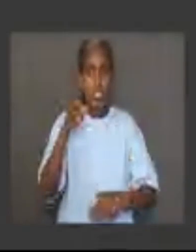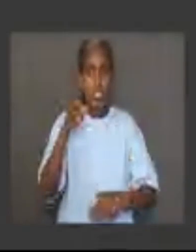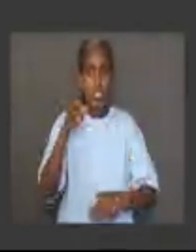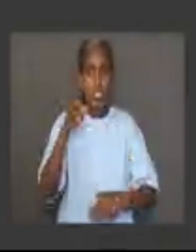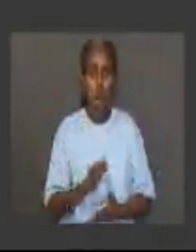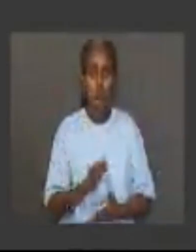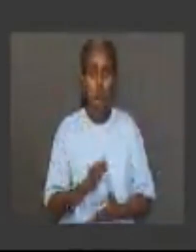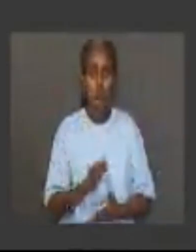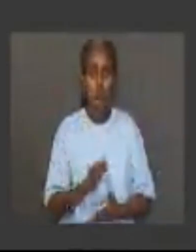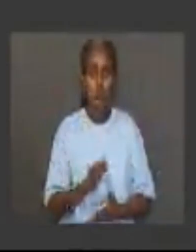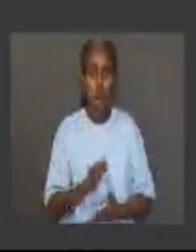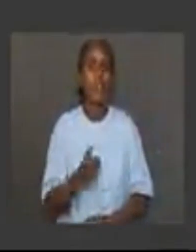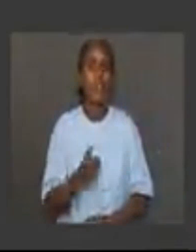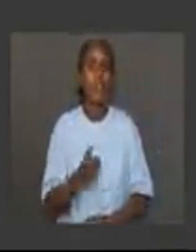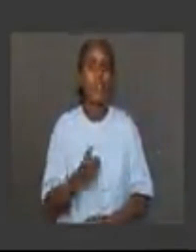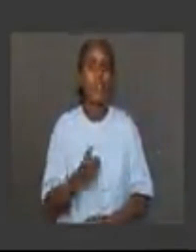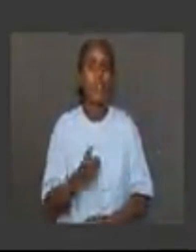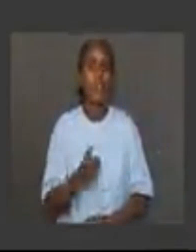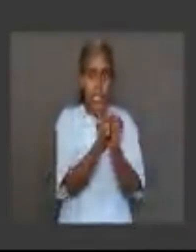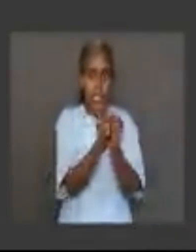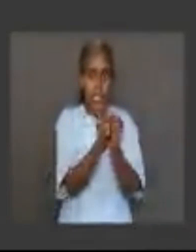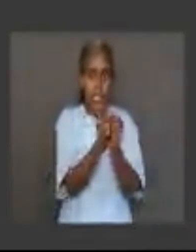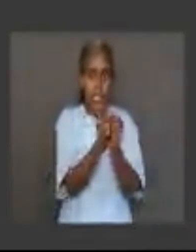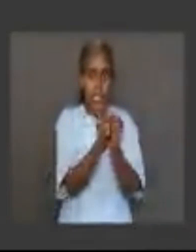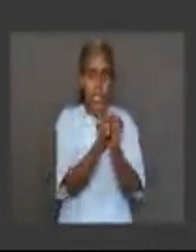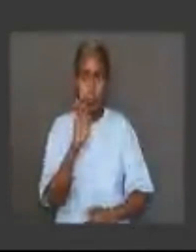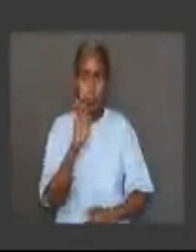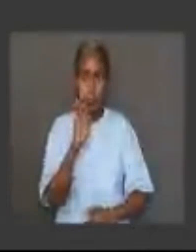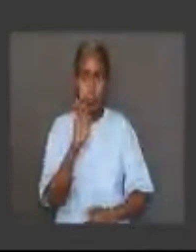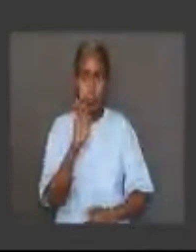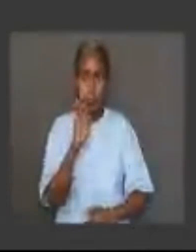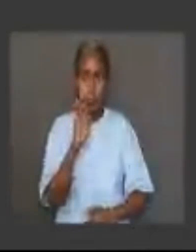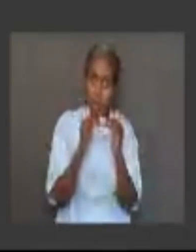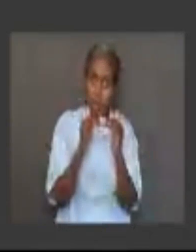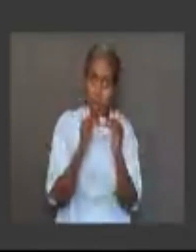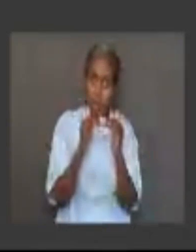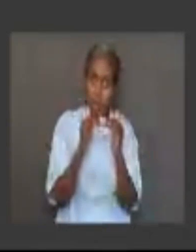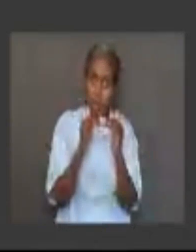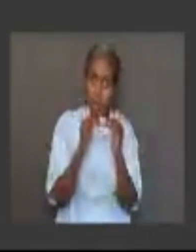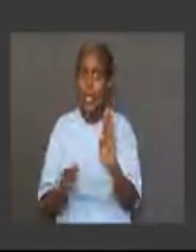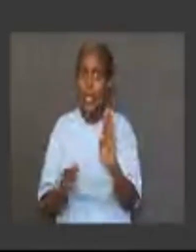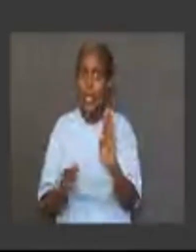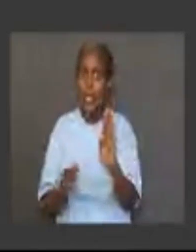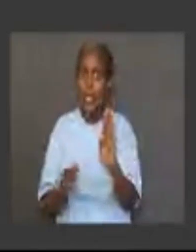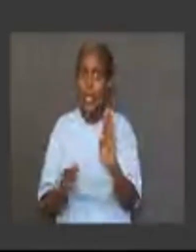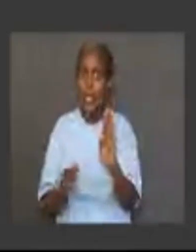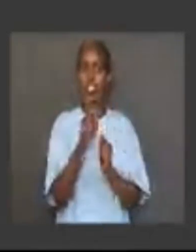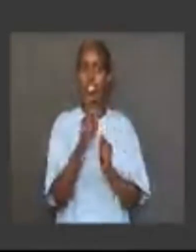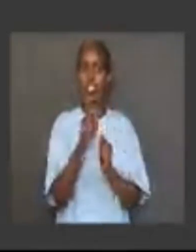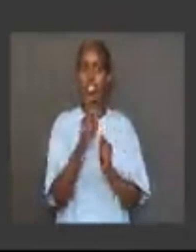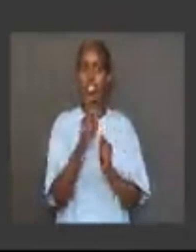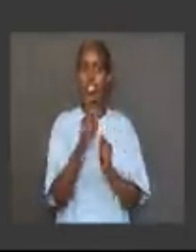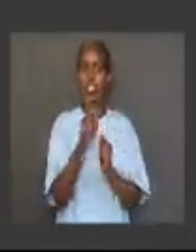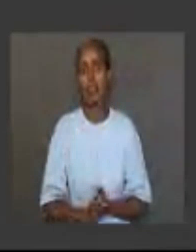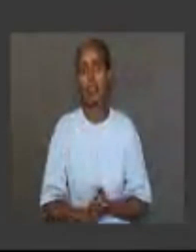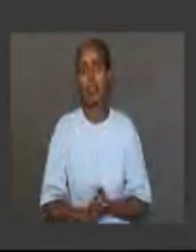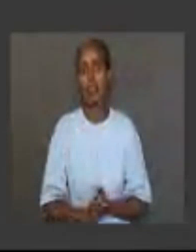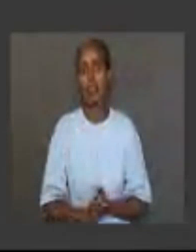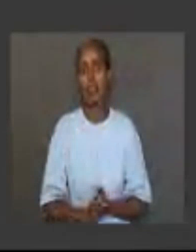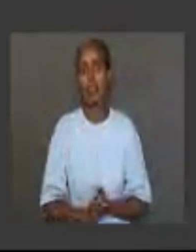U, A intersection B equals B intersection